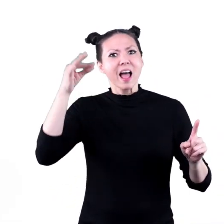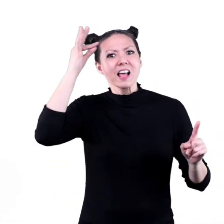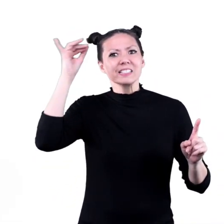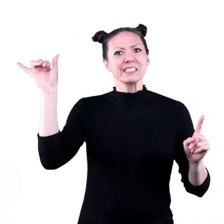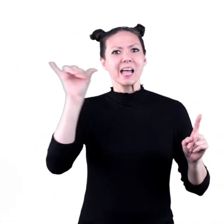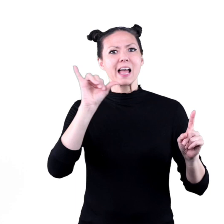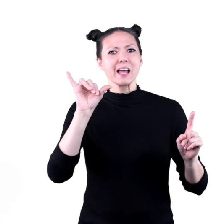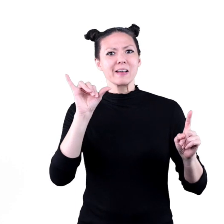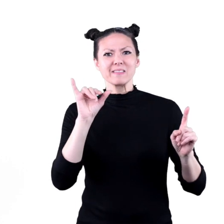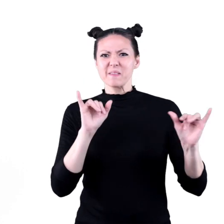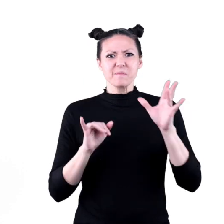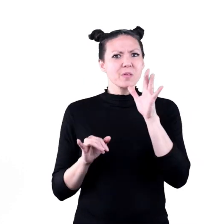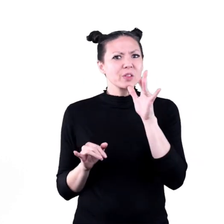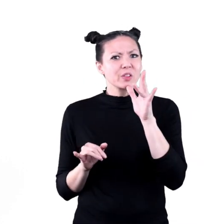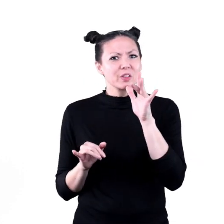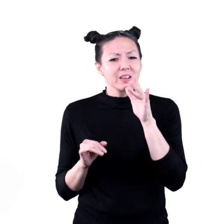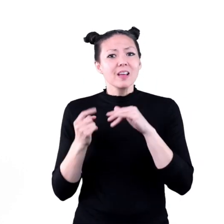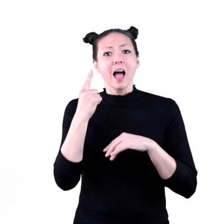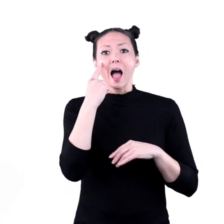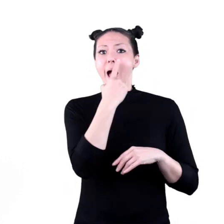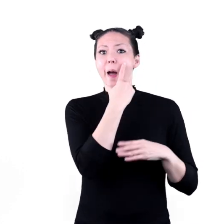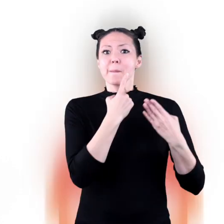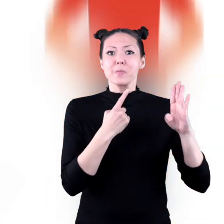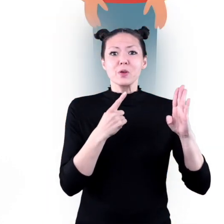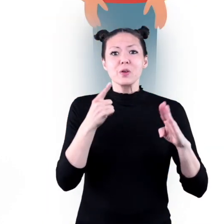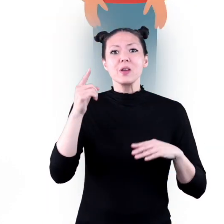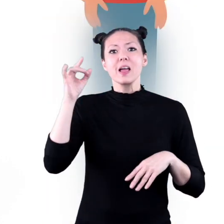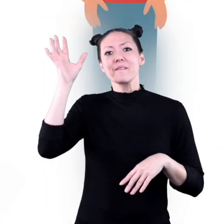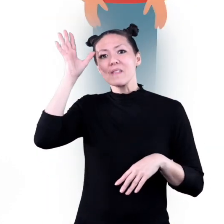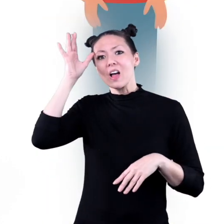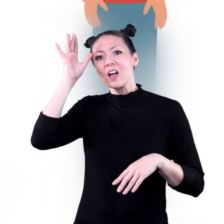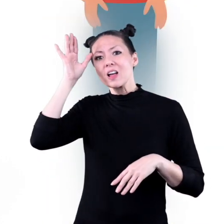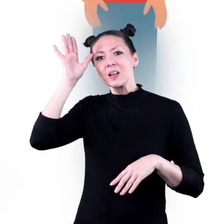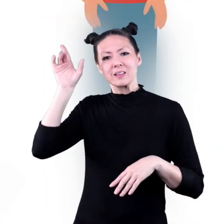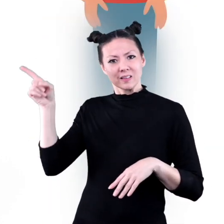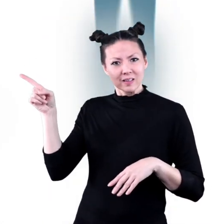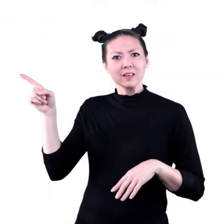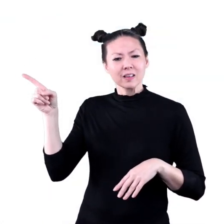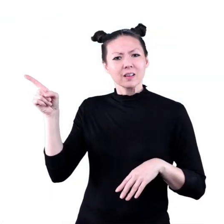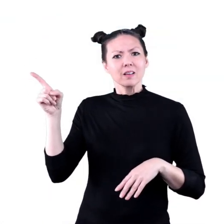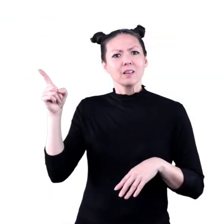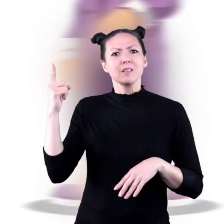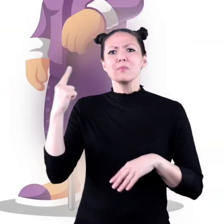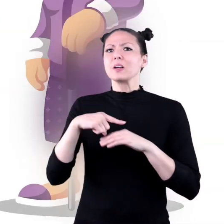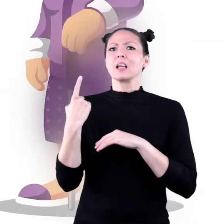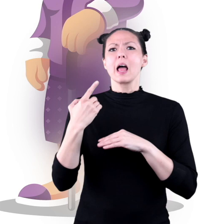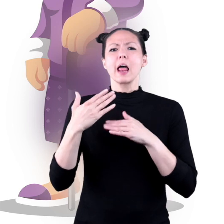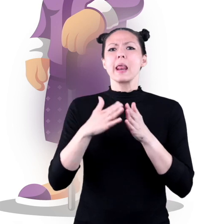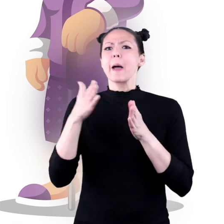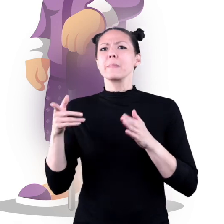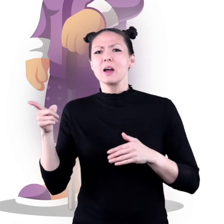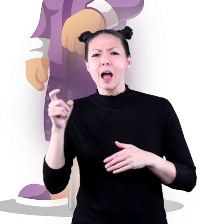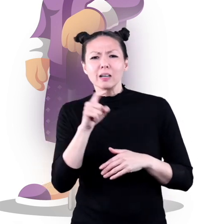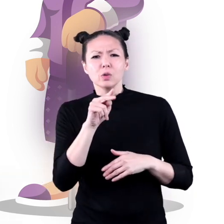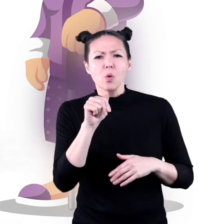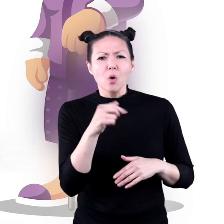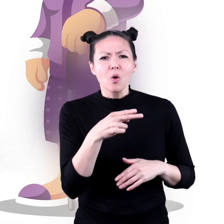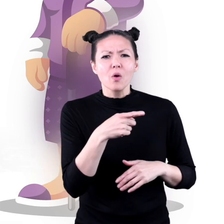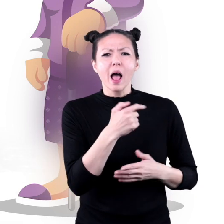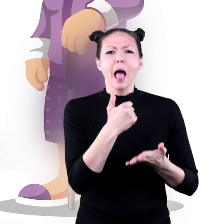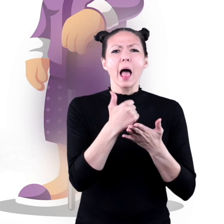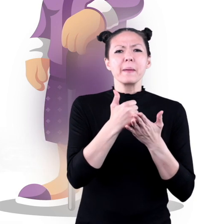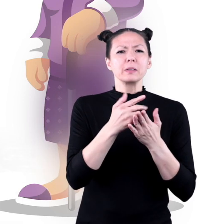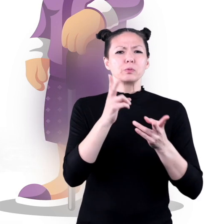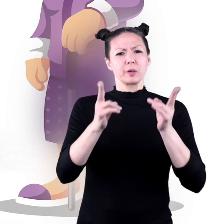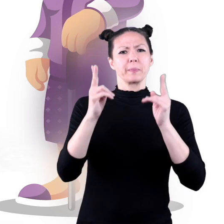just like their mom, but their eyes were blue like their dad's. One day, a neighbor asked Noah to help trim a